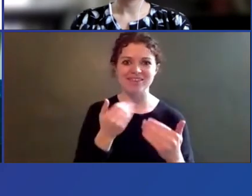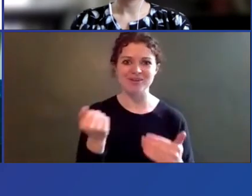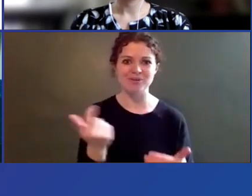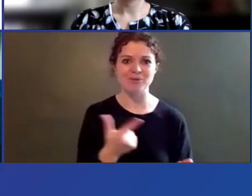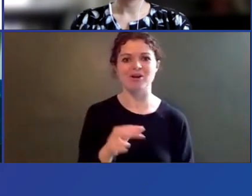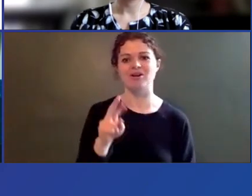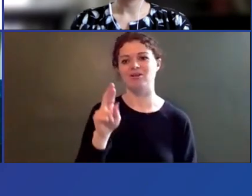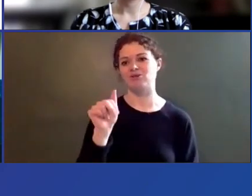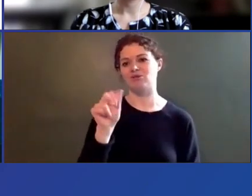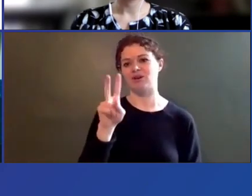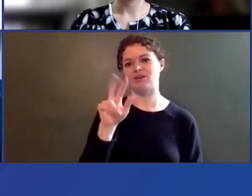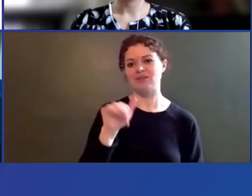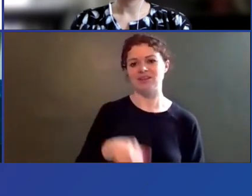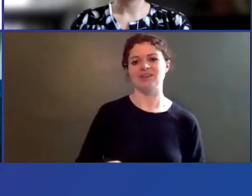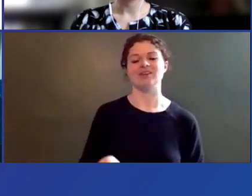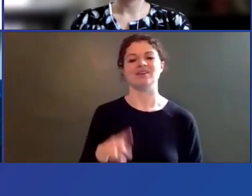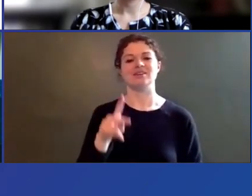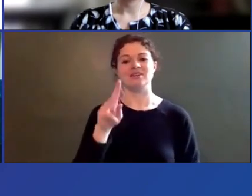Kim, Diane.